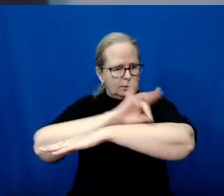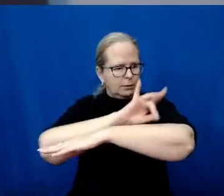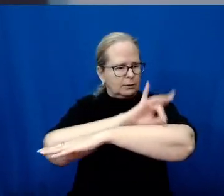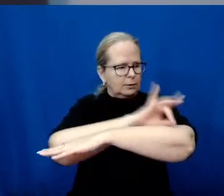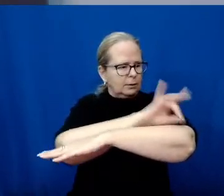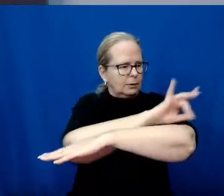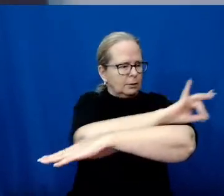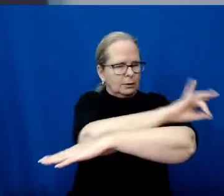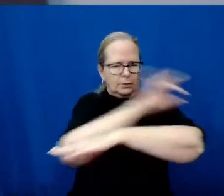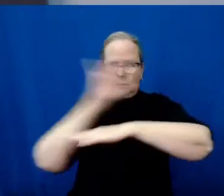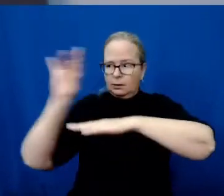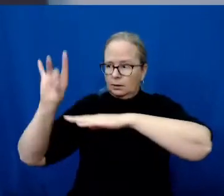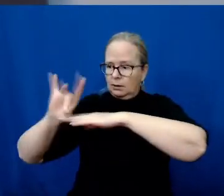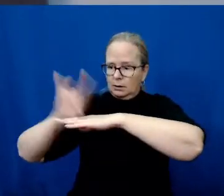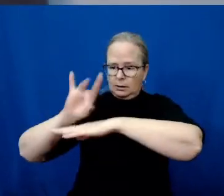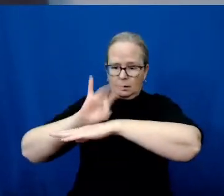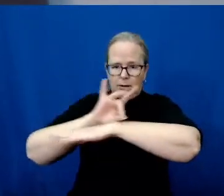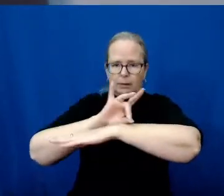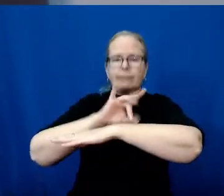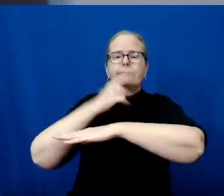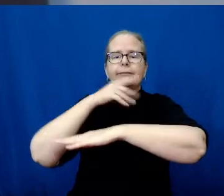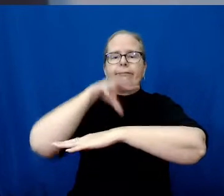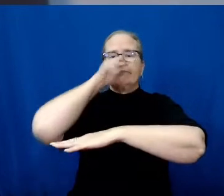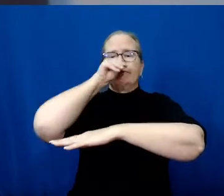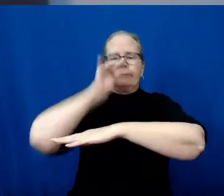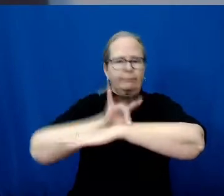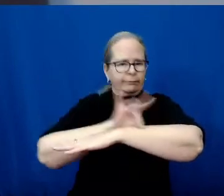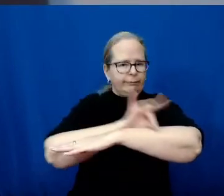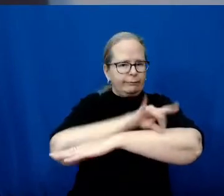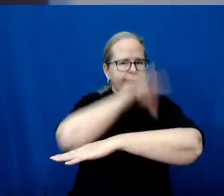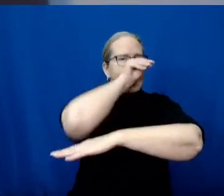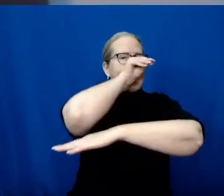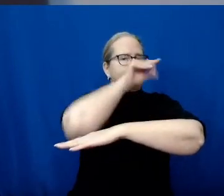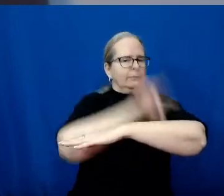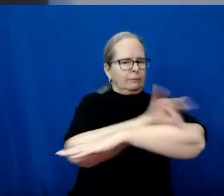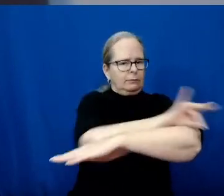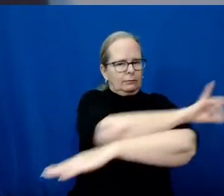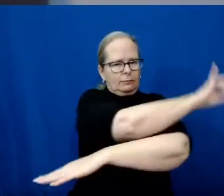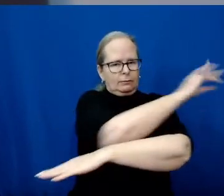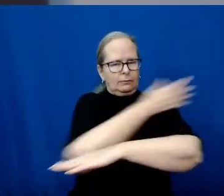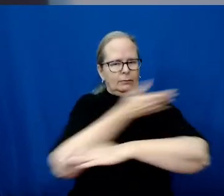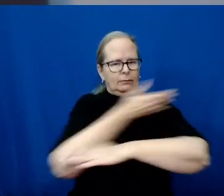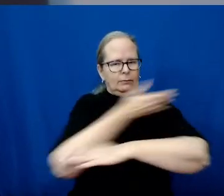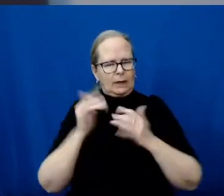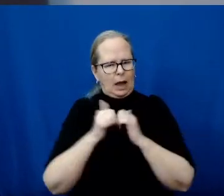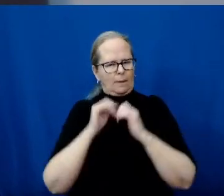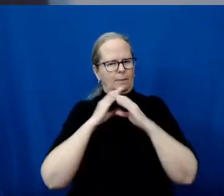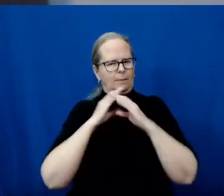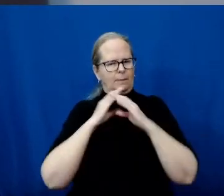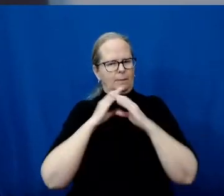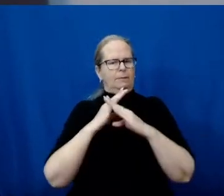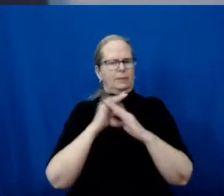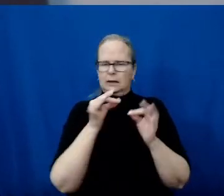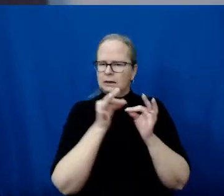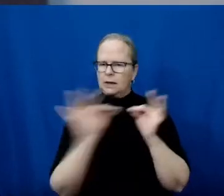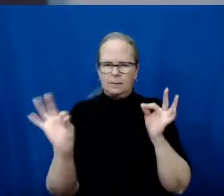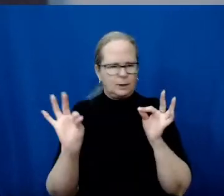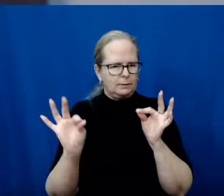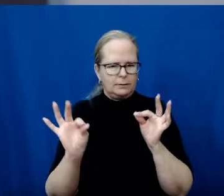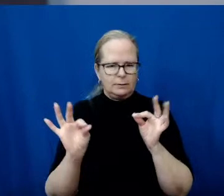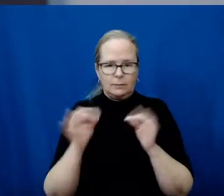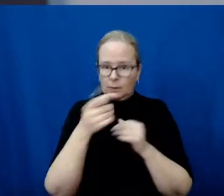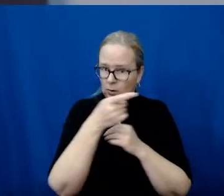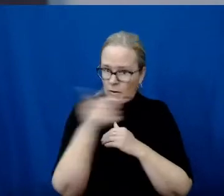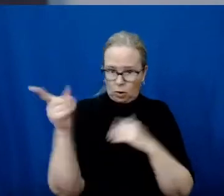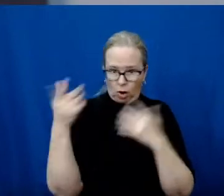prevent that. And in fact, that's actually the simplest part. And the reality is you probably have everything in your home to